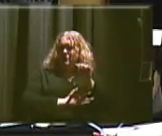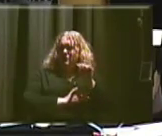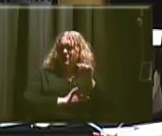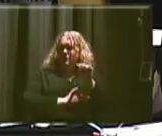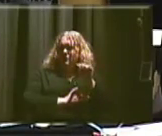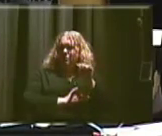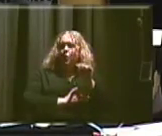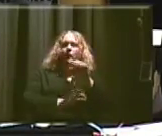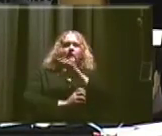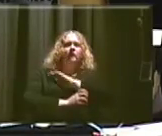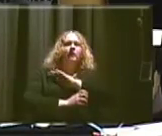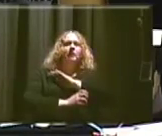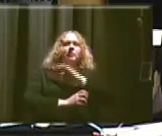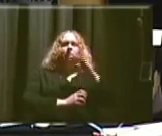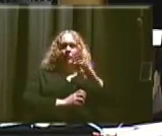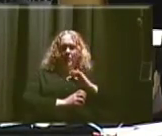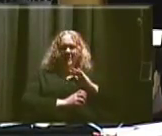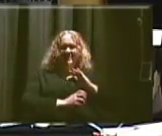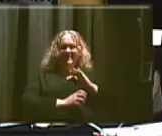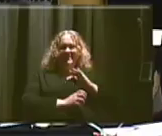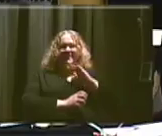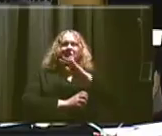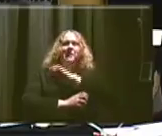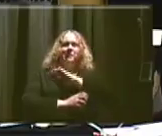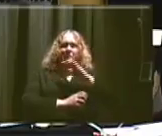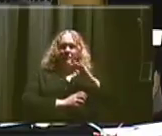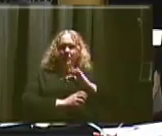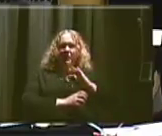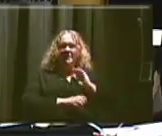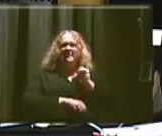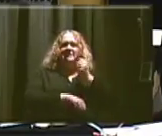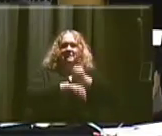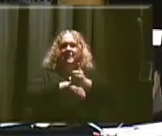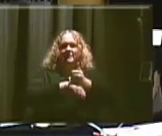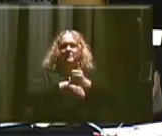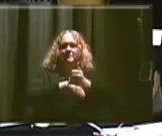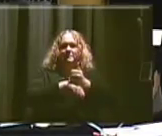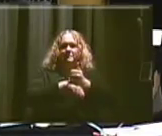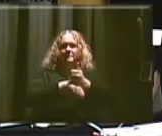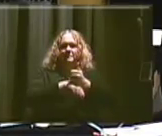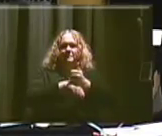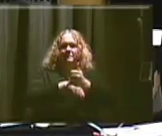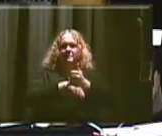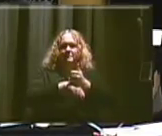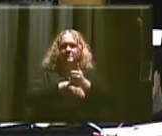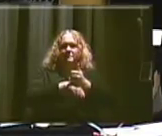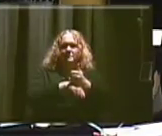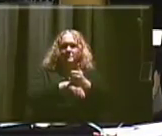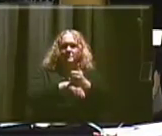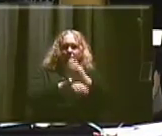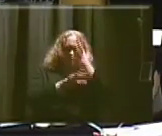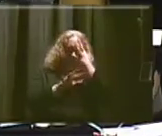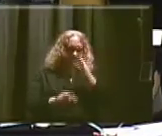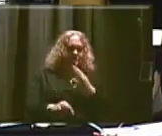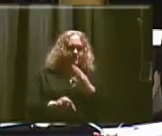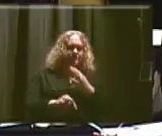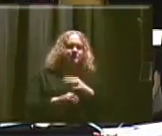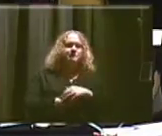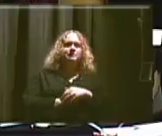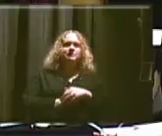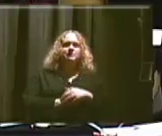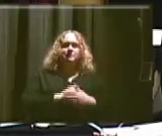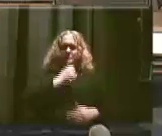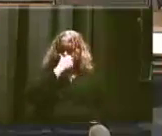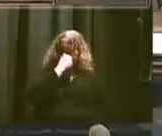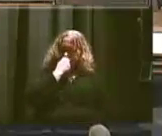and not just the last summative evaluation of the term. Ms. Porter.